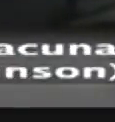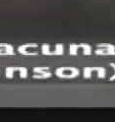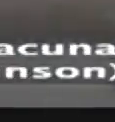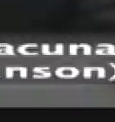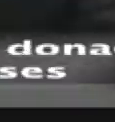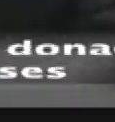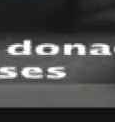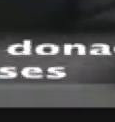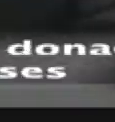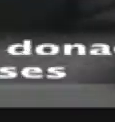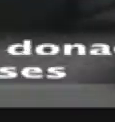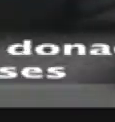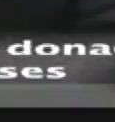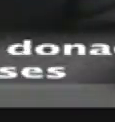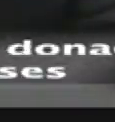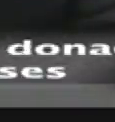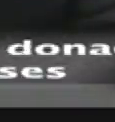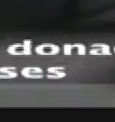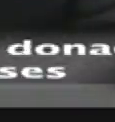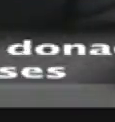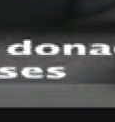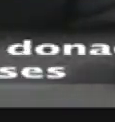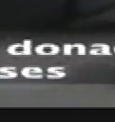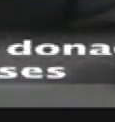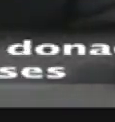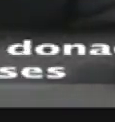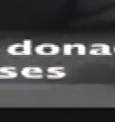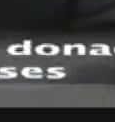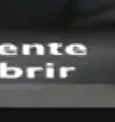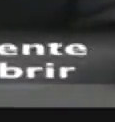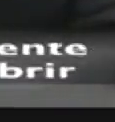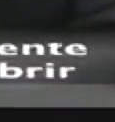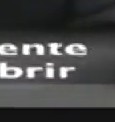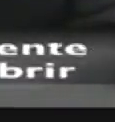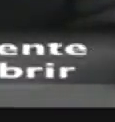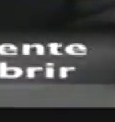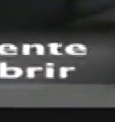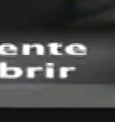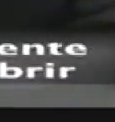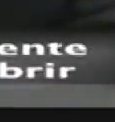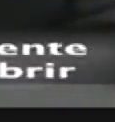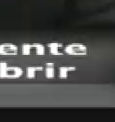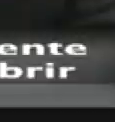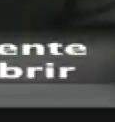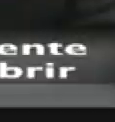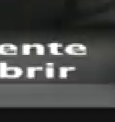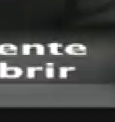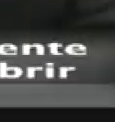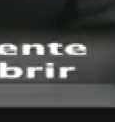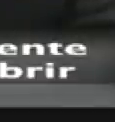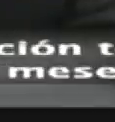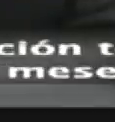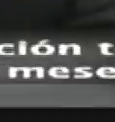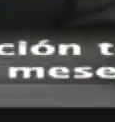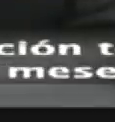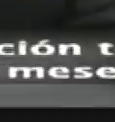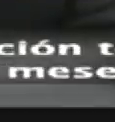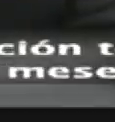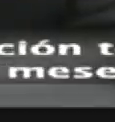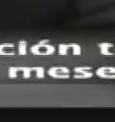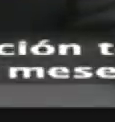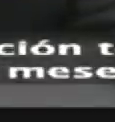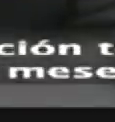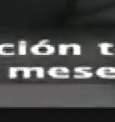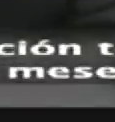J&J vaccine. We're continuing to seek donations of doses from countries who have enough to cover their entire population several